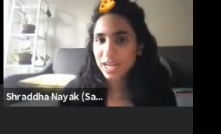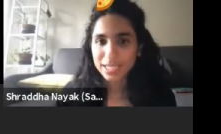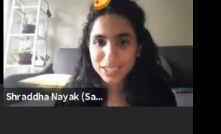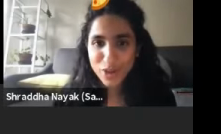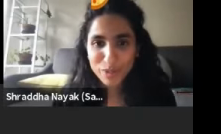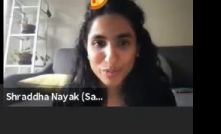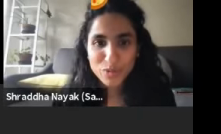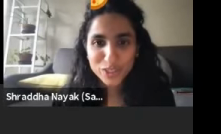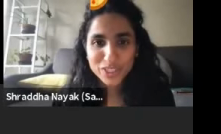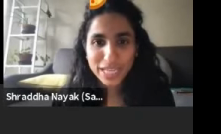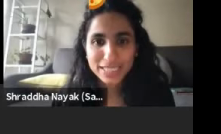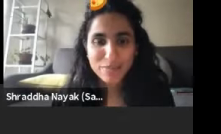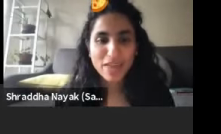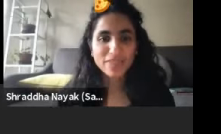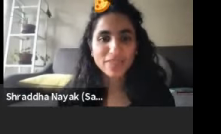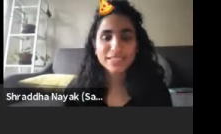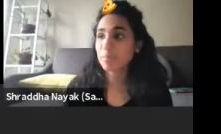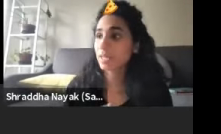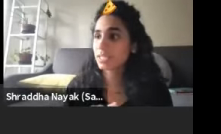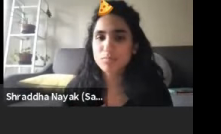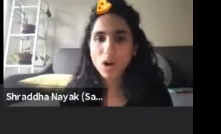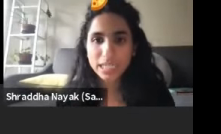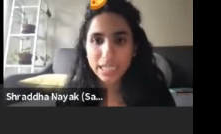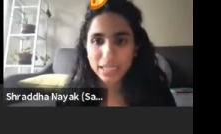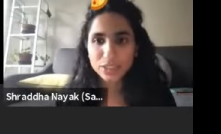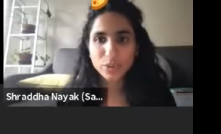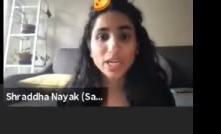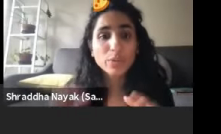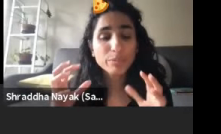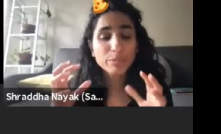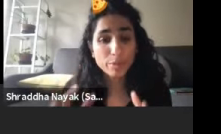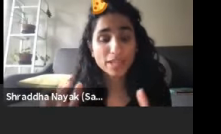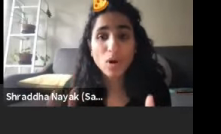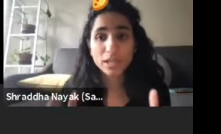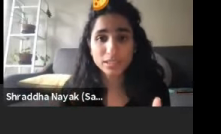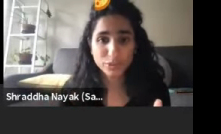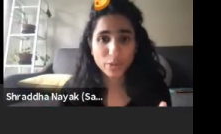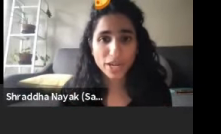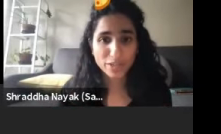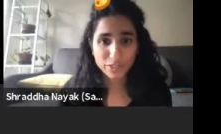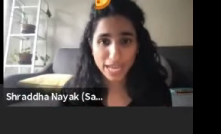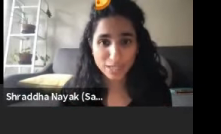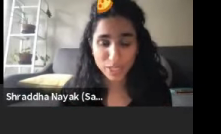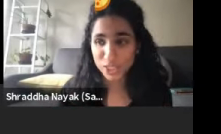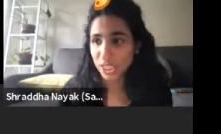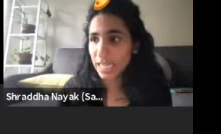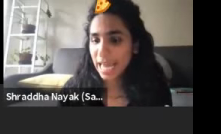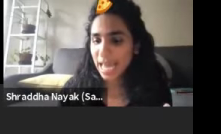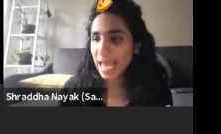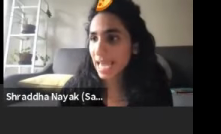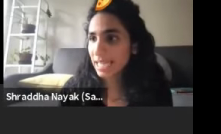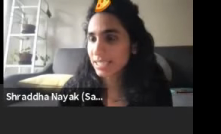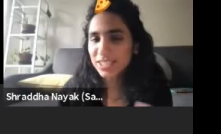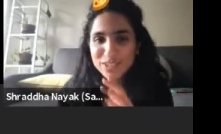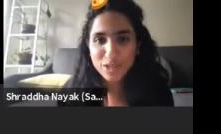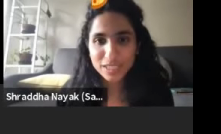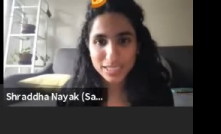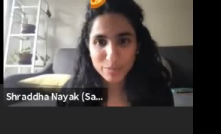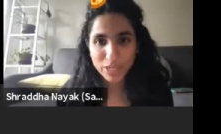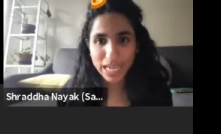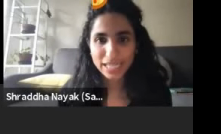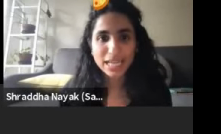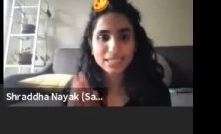All right, so I'm going to move on to the next step. And this step is modeling. So here we prepare the models required for the animation. And this is a